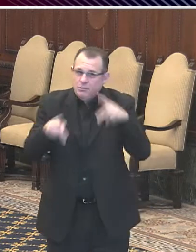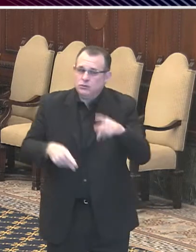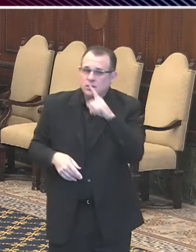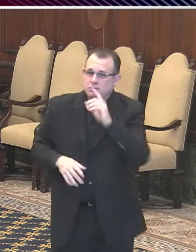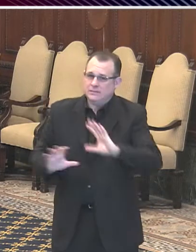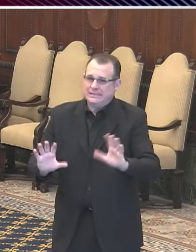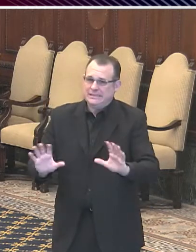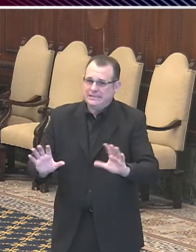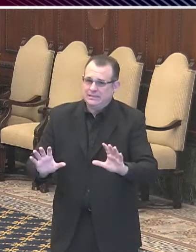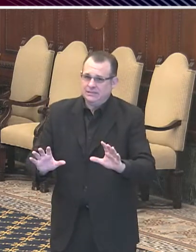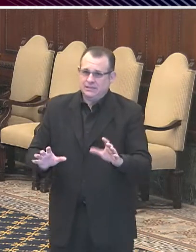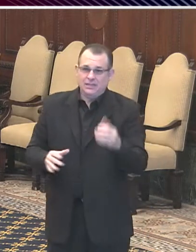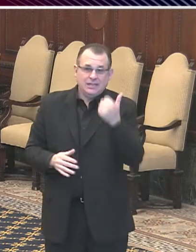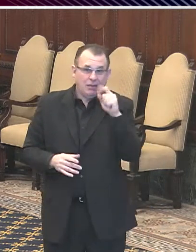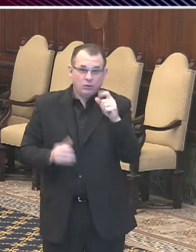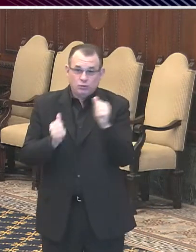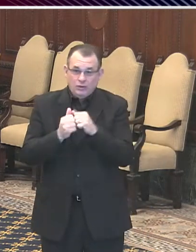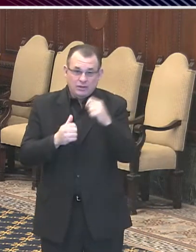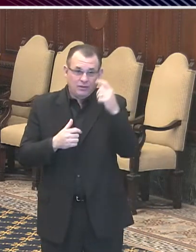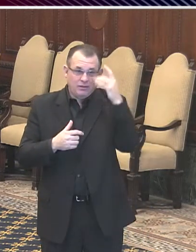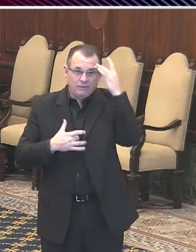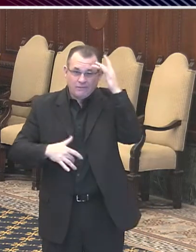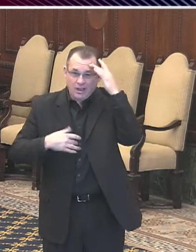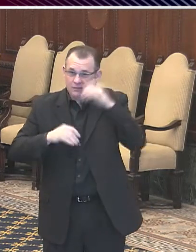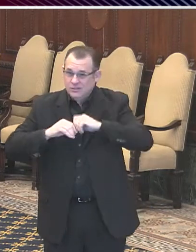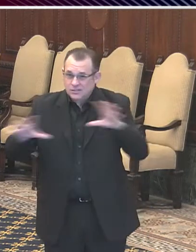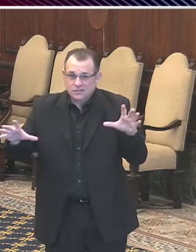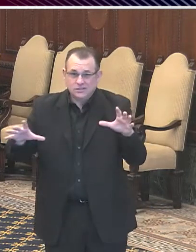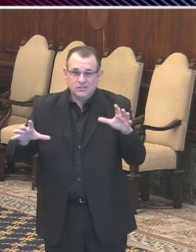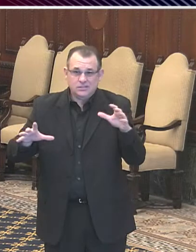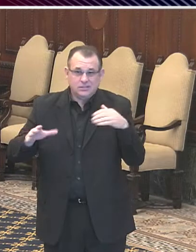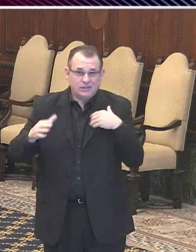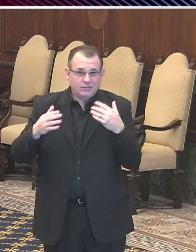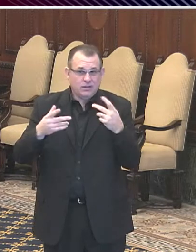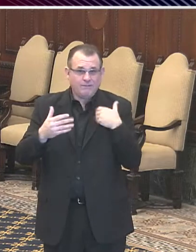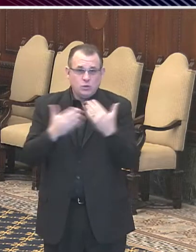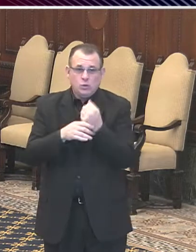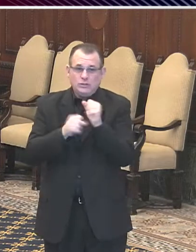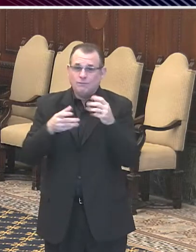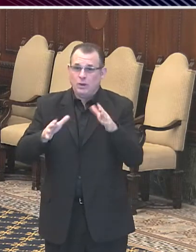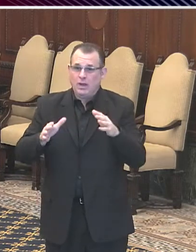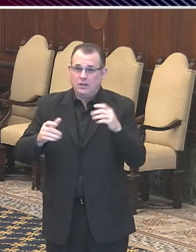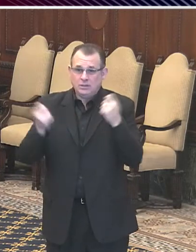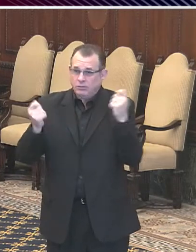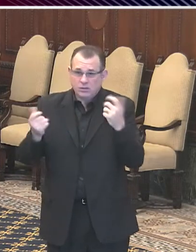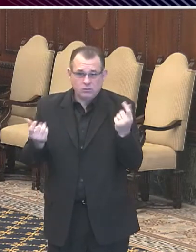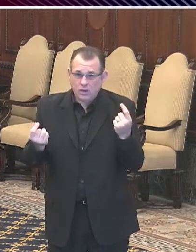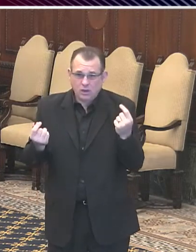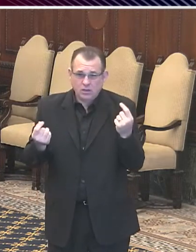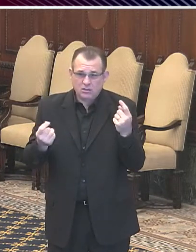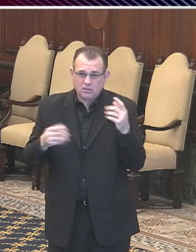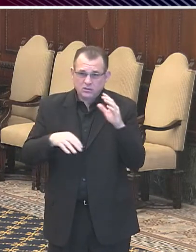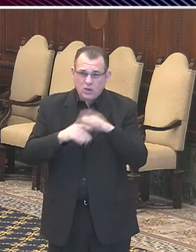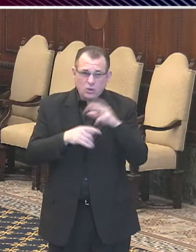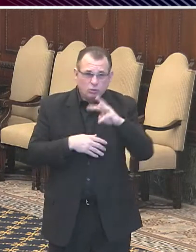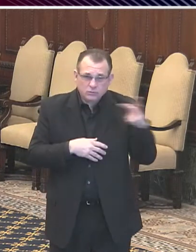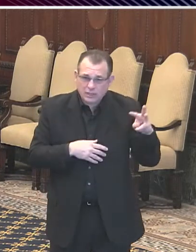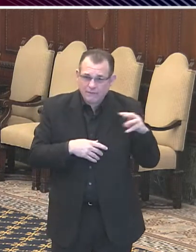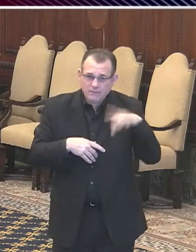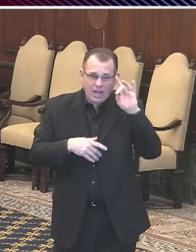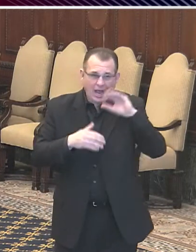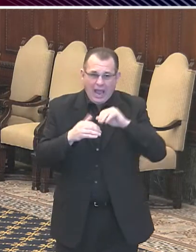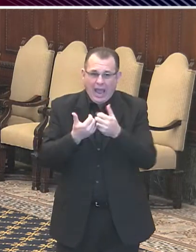the virus. There are a lot of new safe ways to celebrate this. Go to websites and find out how to do it. In particular, synagogues